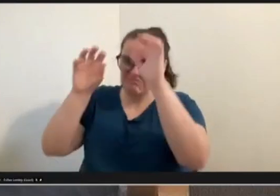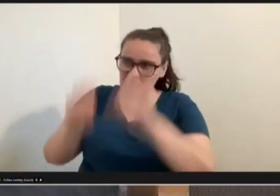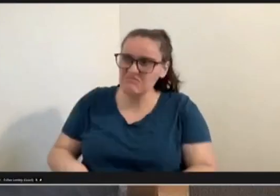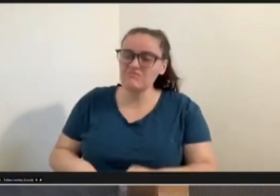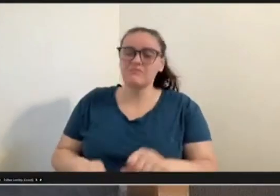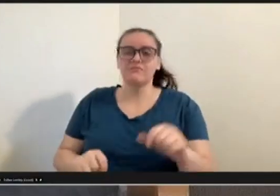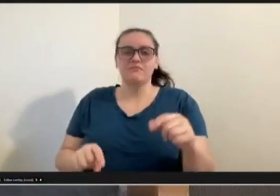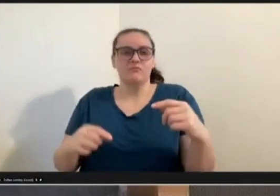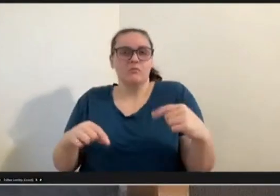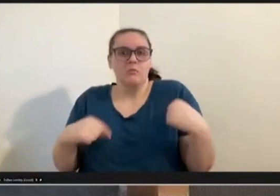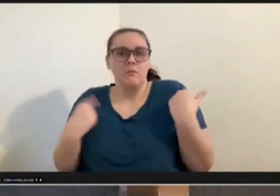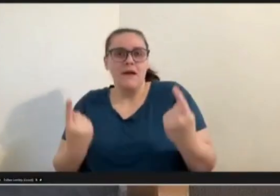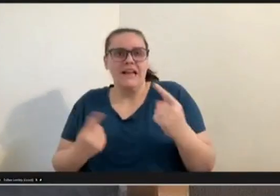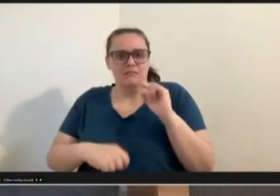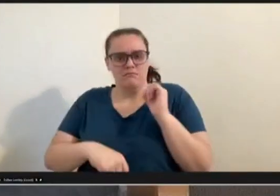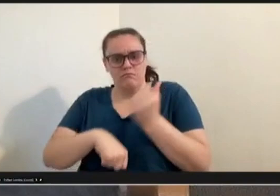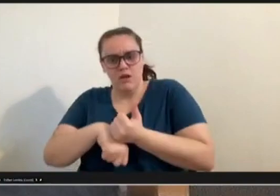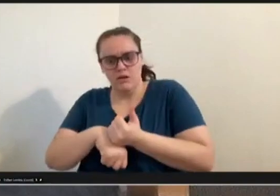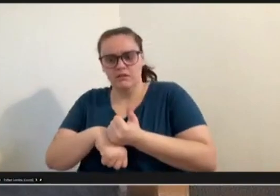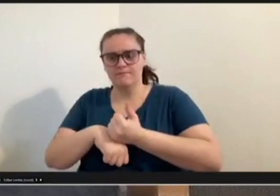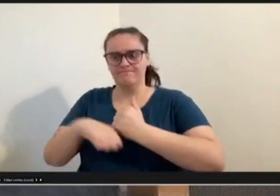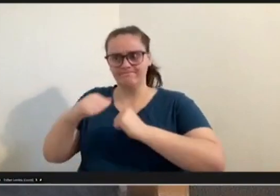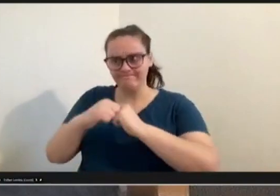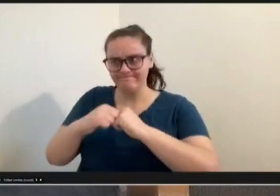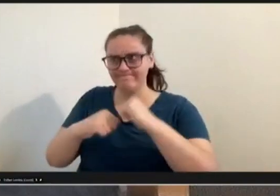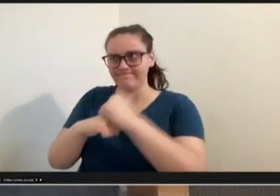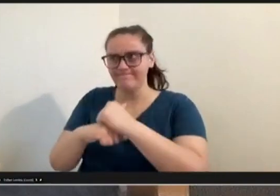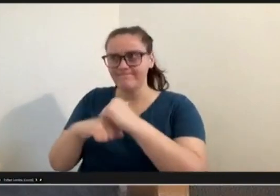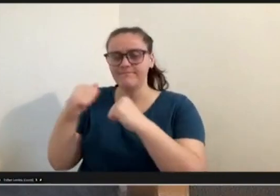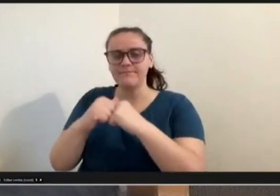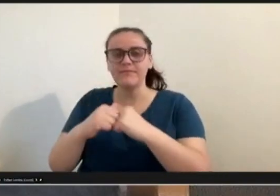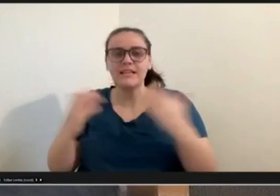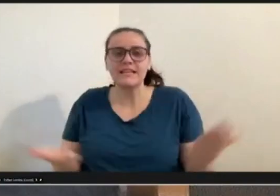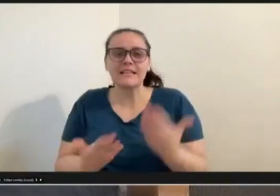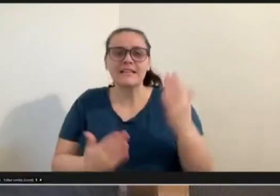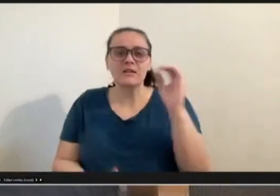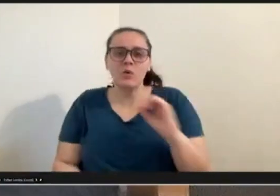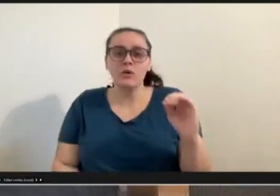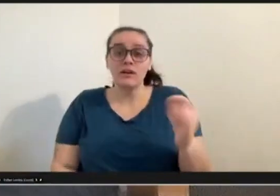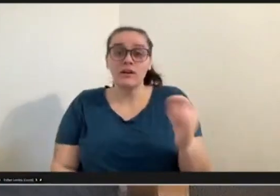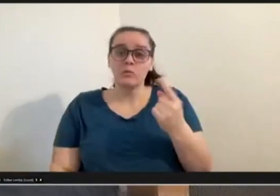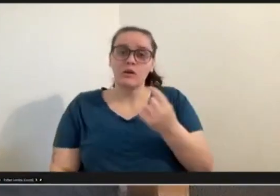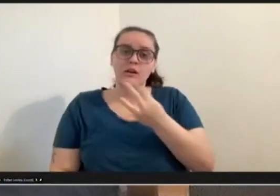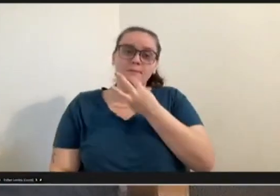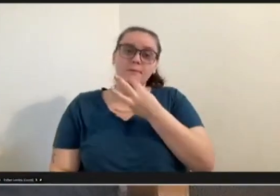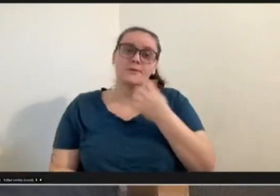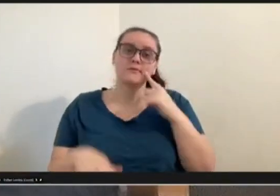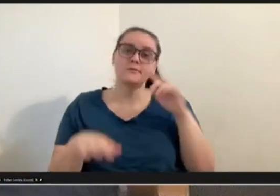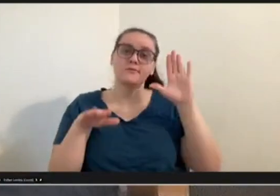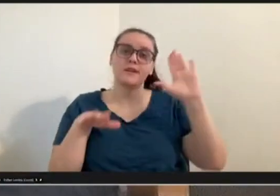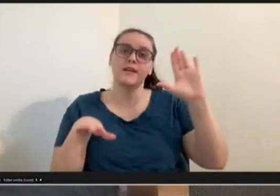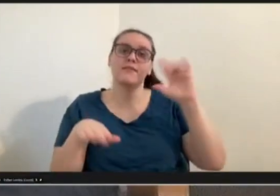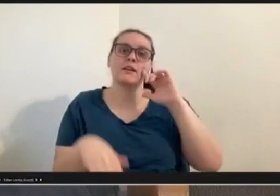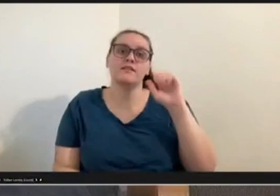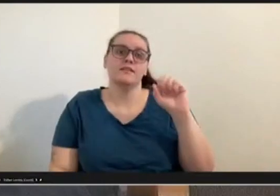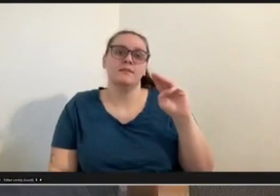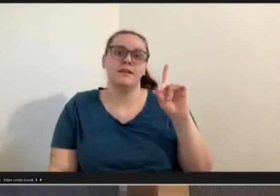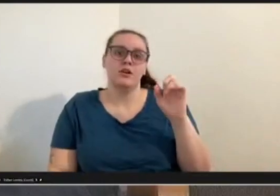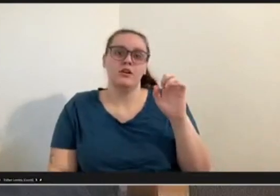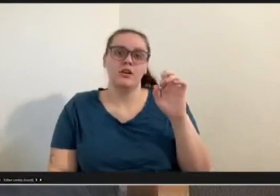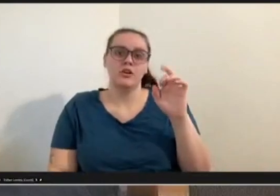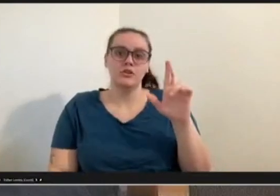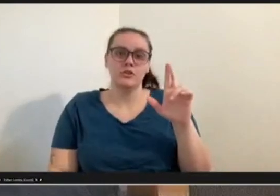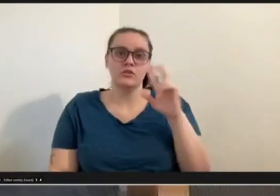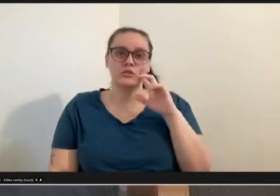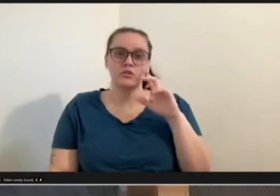semiconductor ecosystem in Oregon. As one expert who testified in our semiconductor committee told us, the SIP program is the